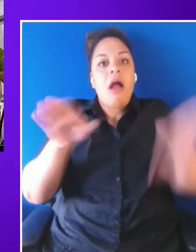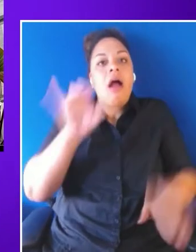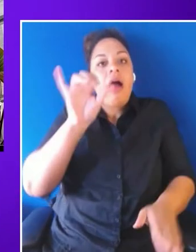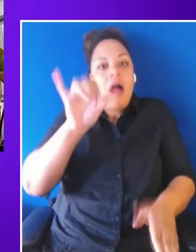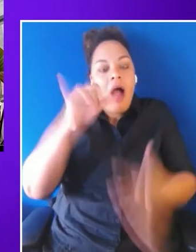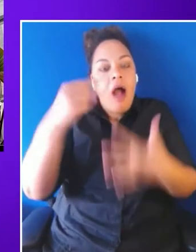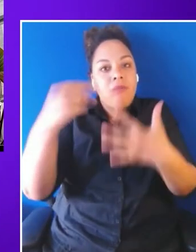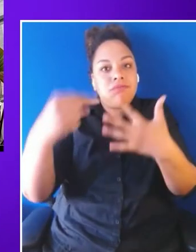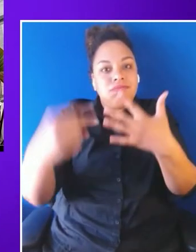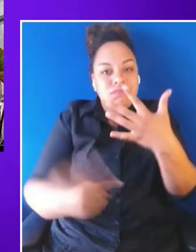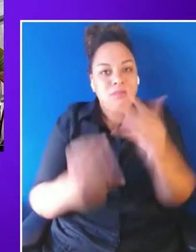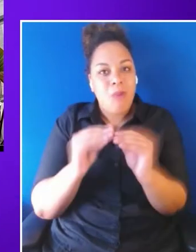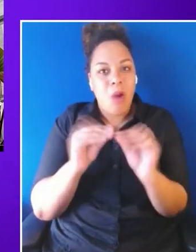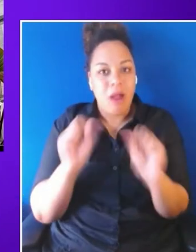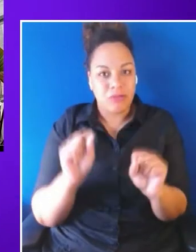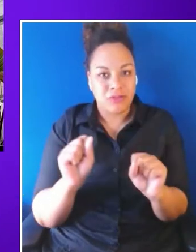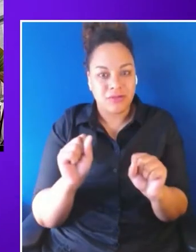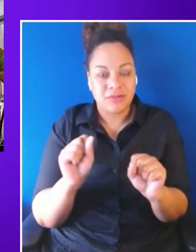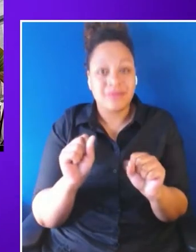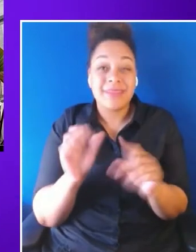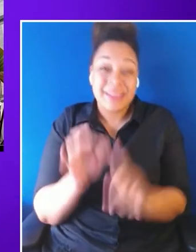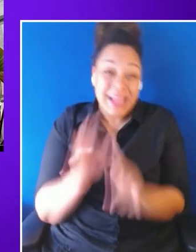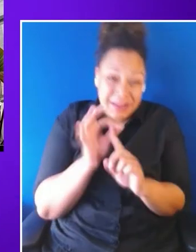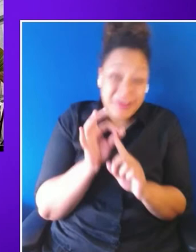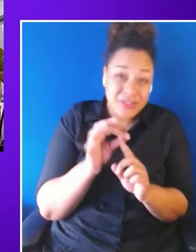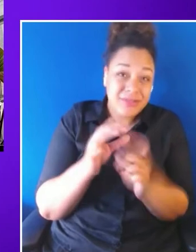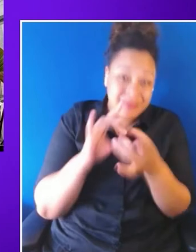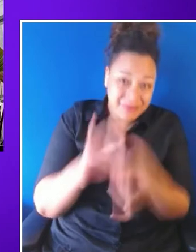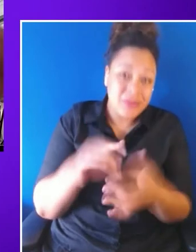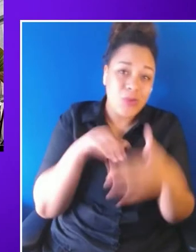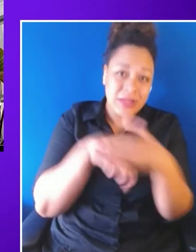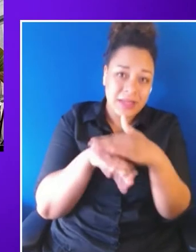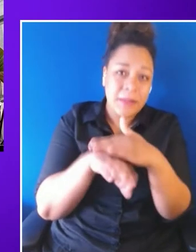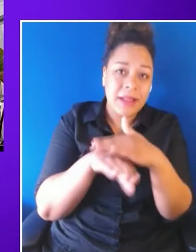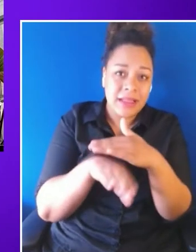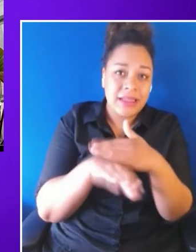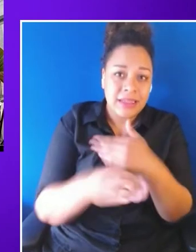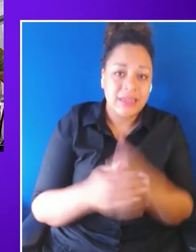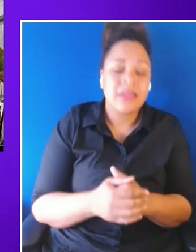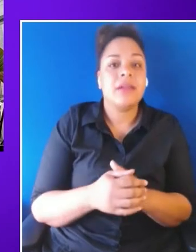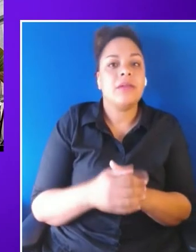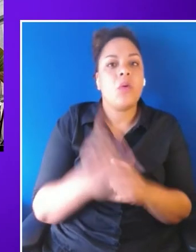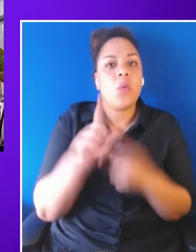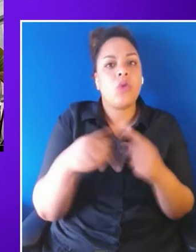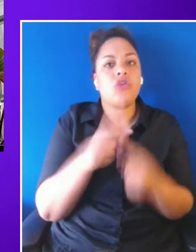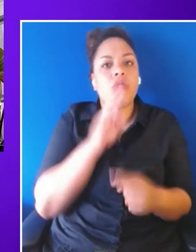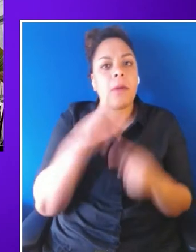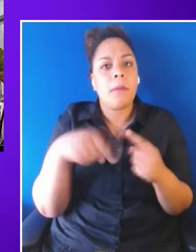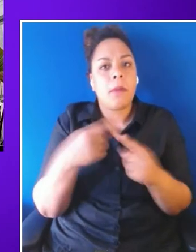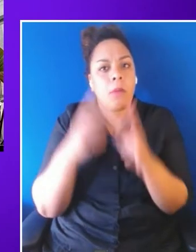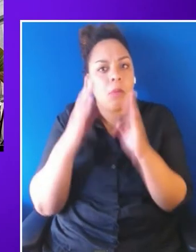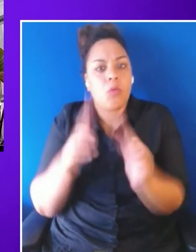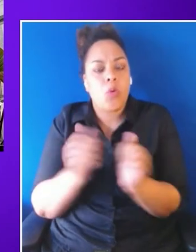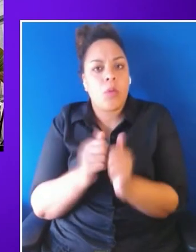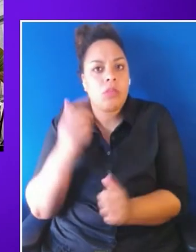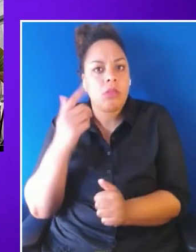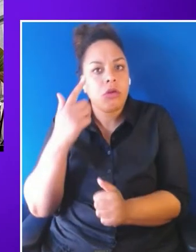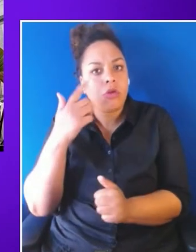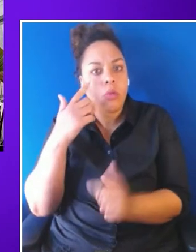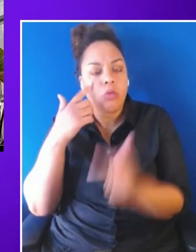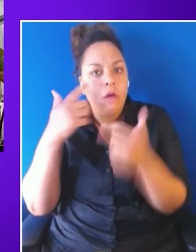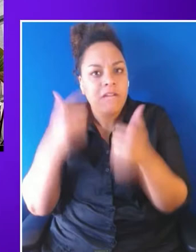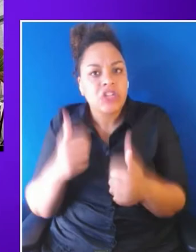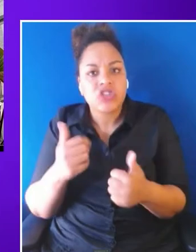possibilities, especially when we're talking about accessibility. Because when you're talking about somebody with low vision, it's not how they're going to use